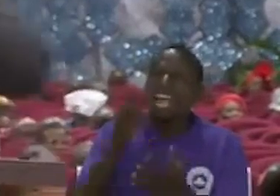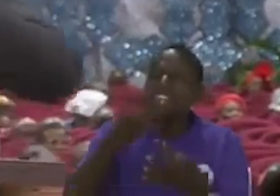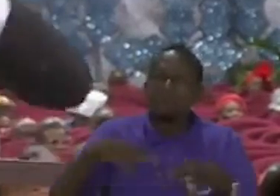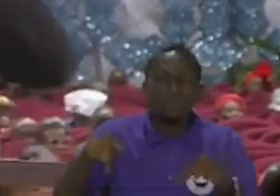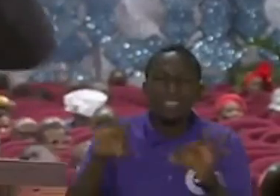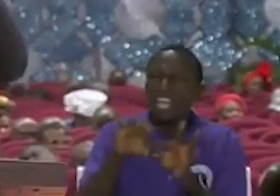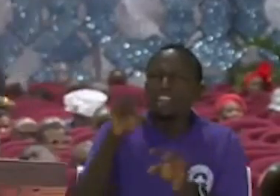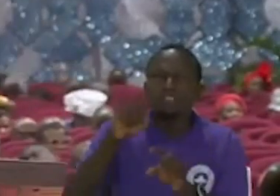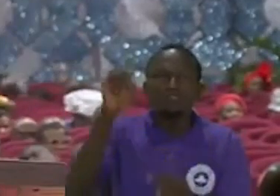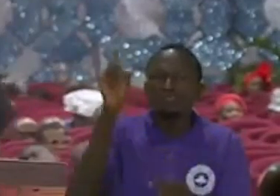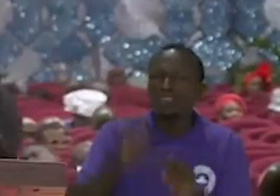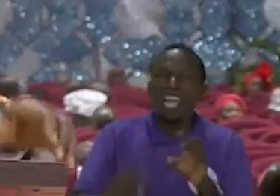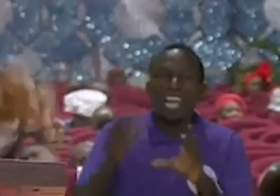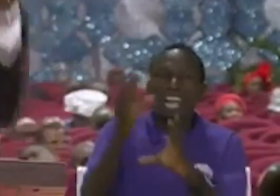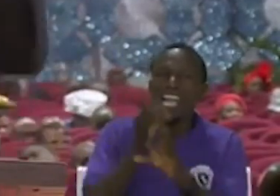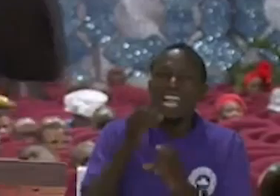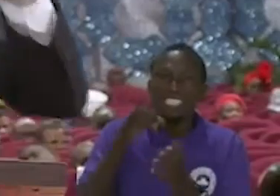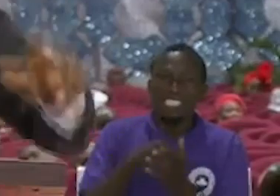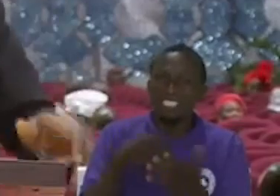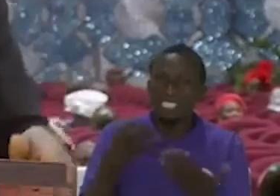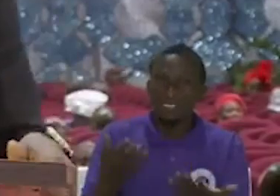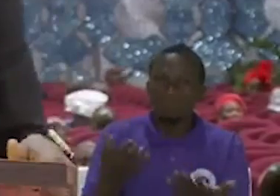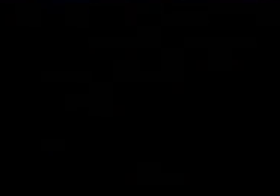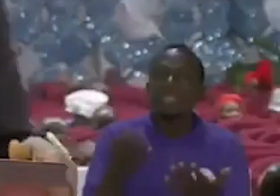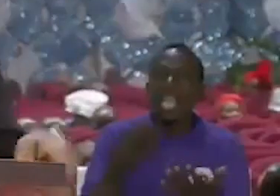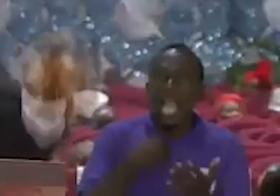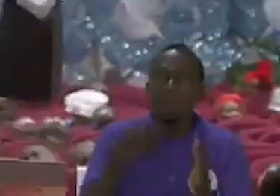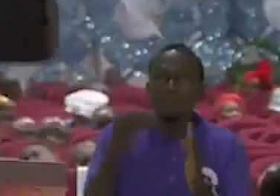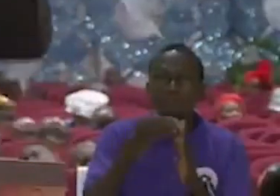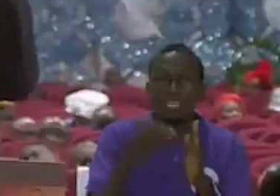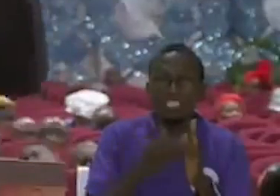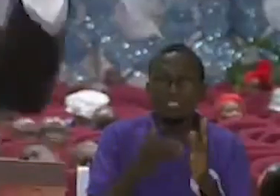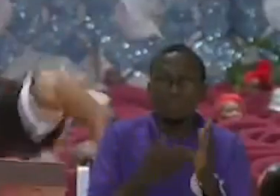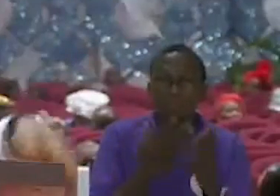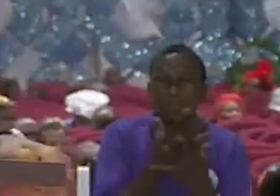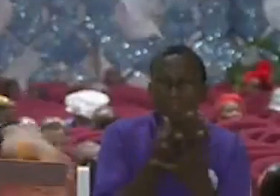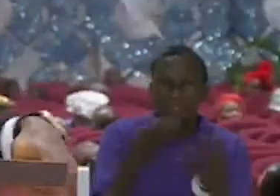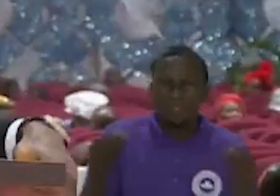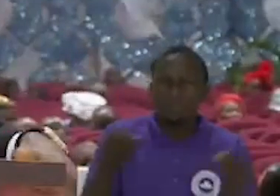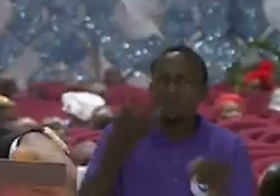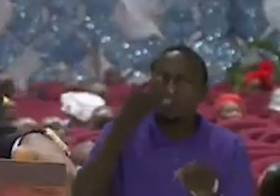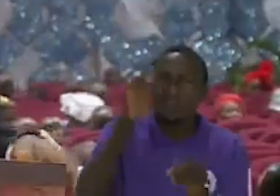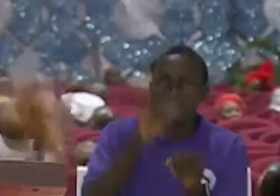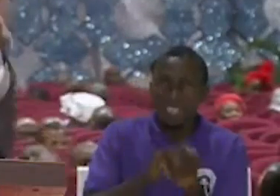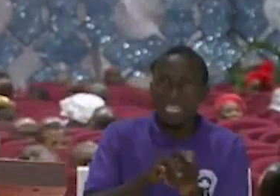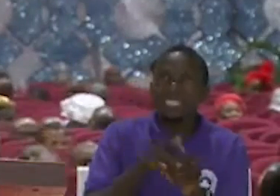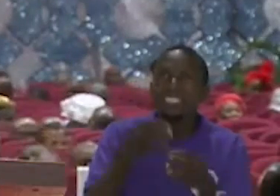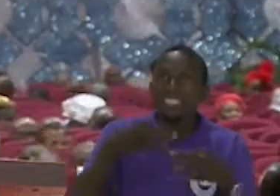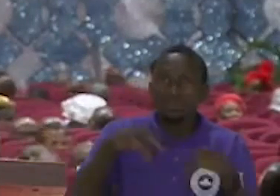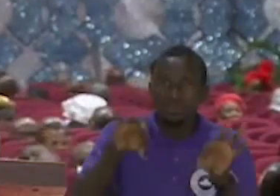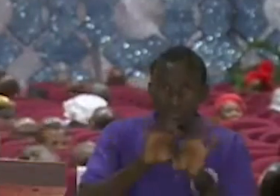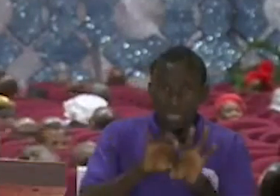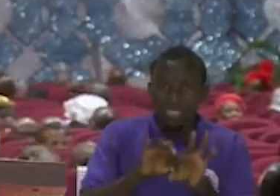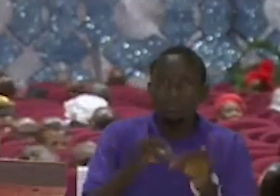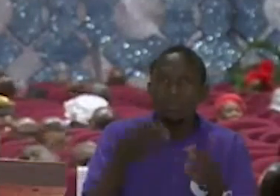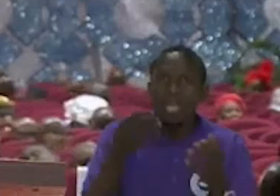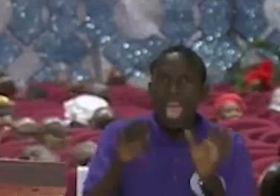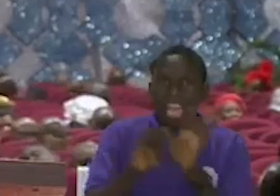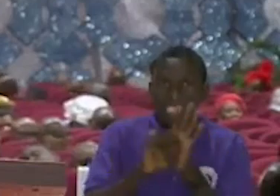dominate, then you must practice covenants. I'll mention some few covenants that are very necessary. Number one, the covenant of